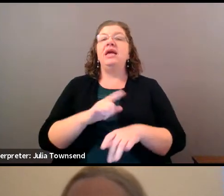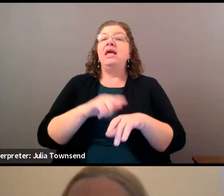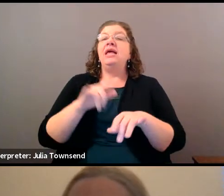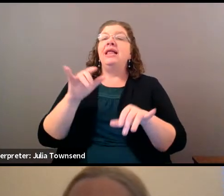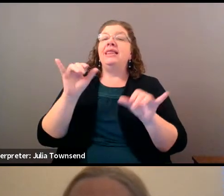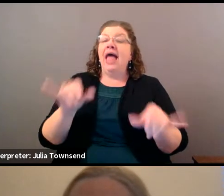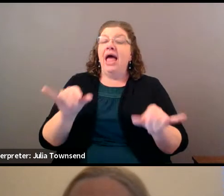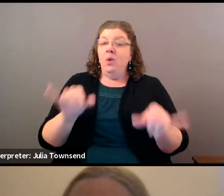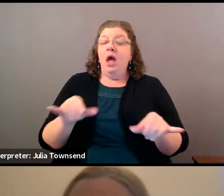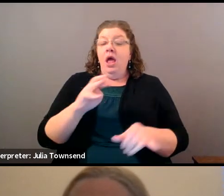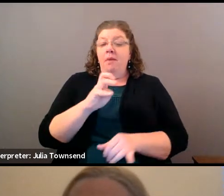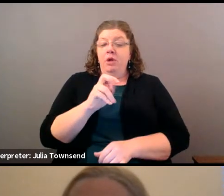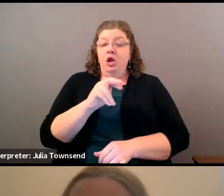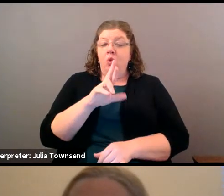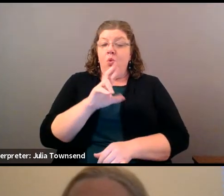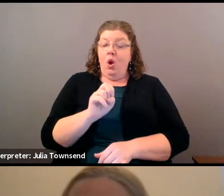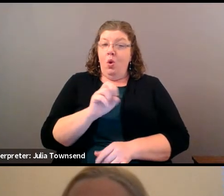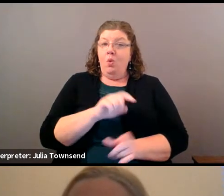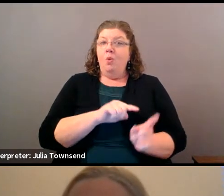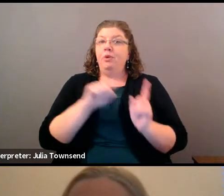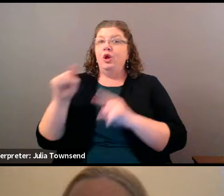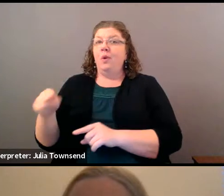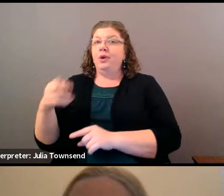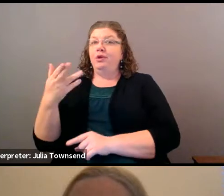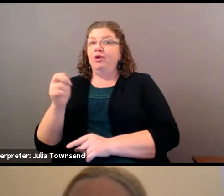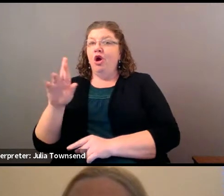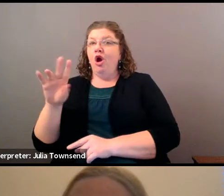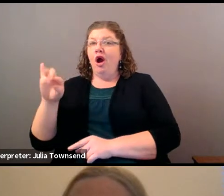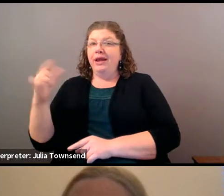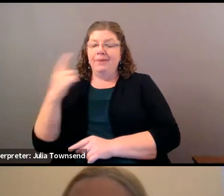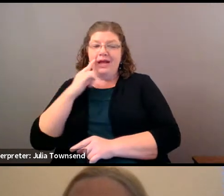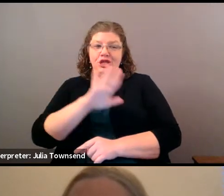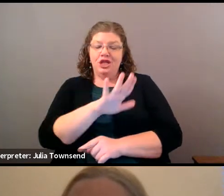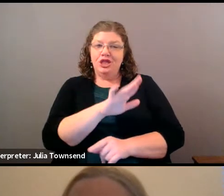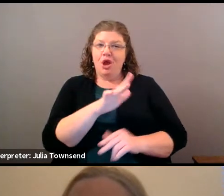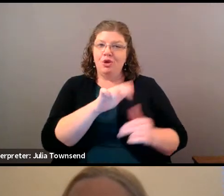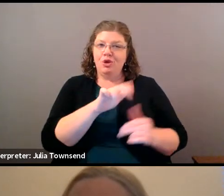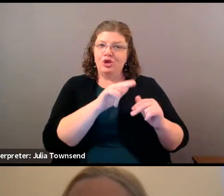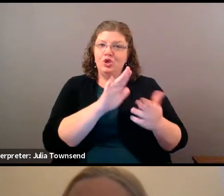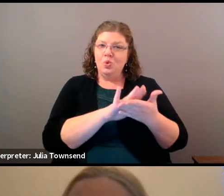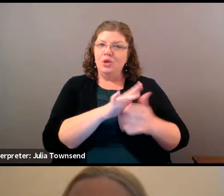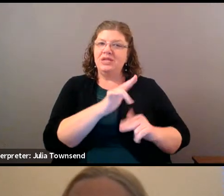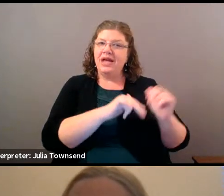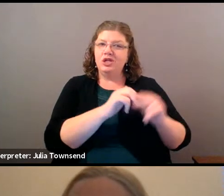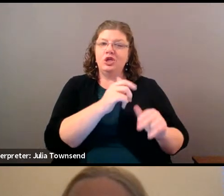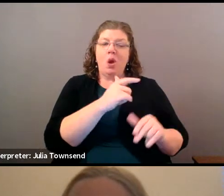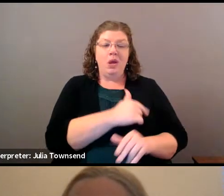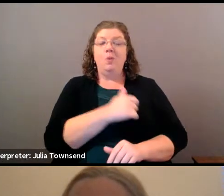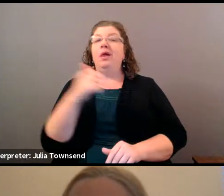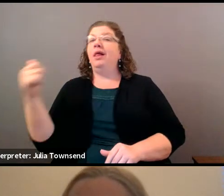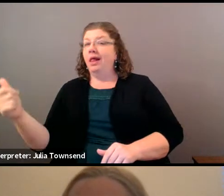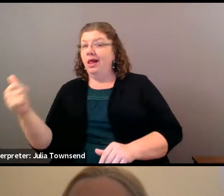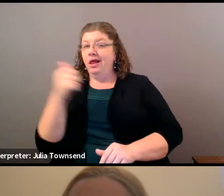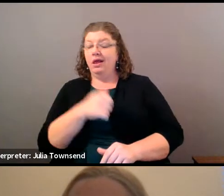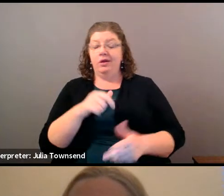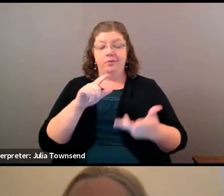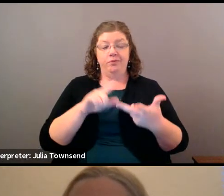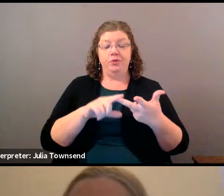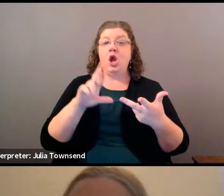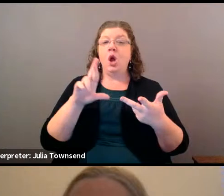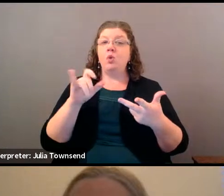Monroe will be going to Harding since they have construction at their site. So we'll get them there and back. Roosevelt has a bus route,